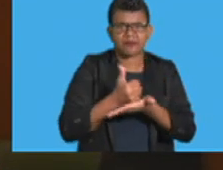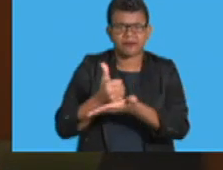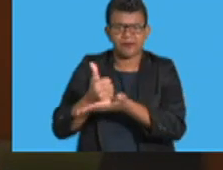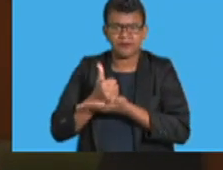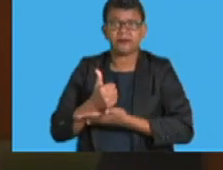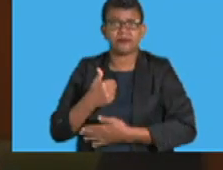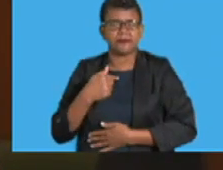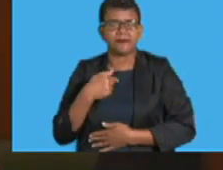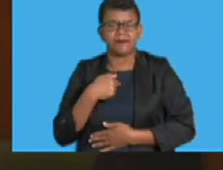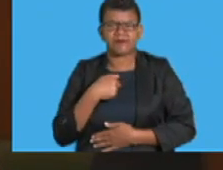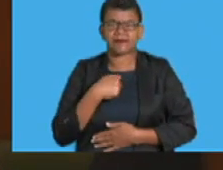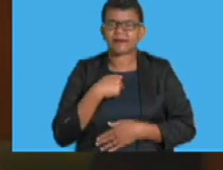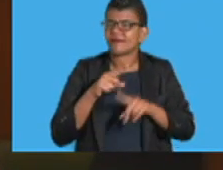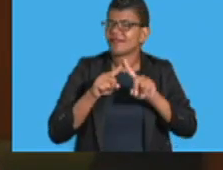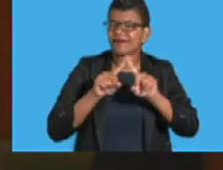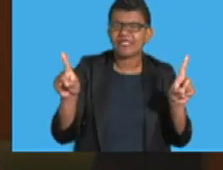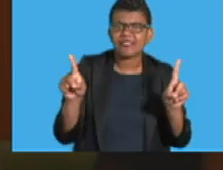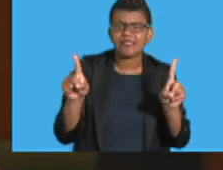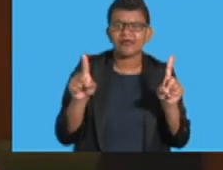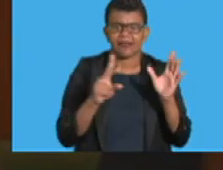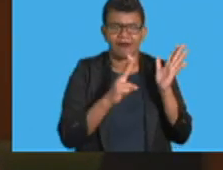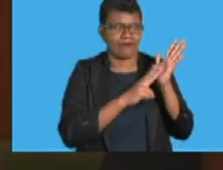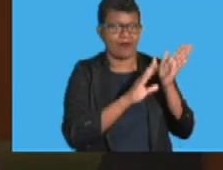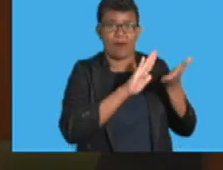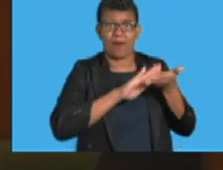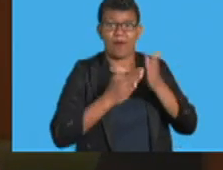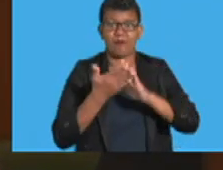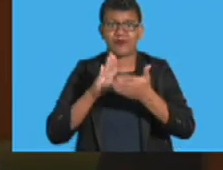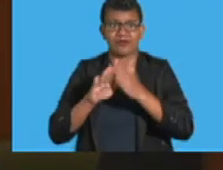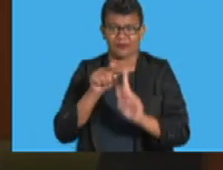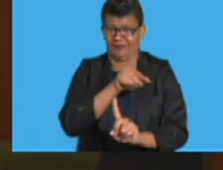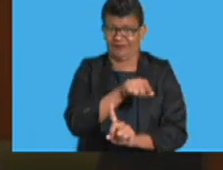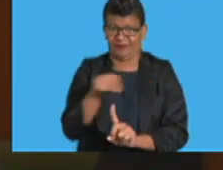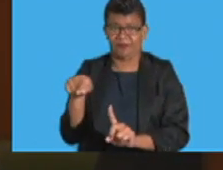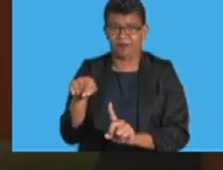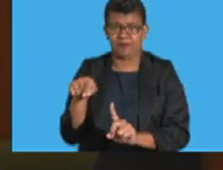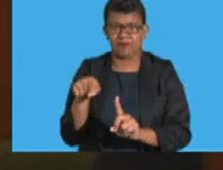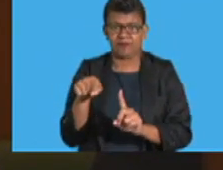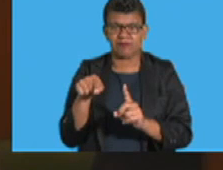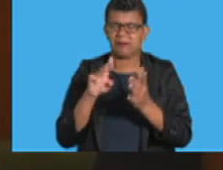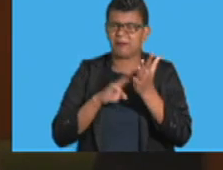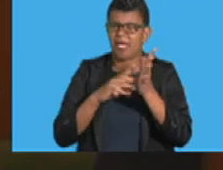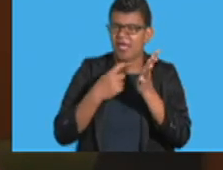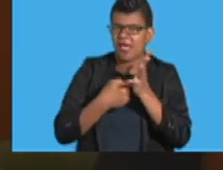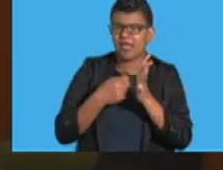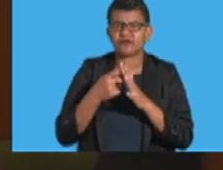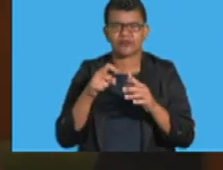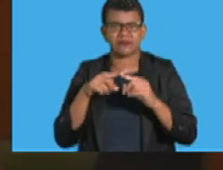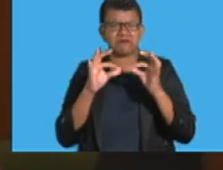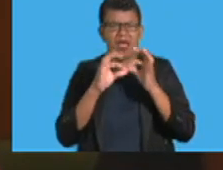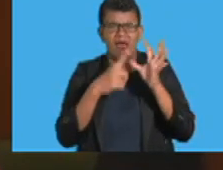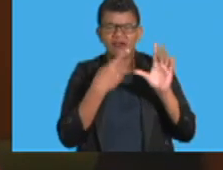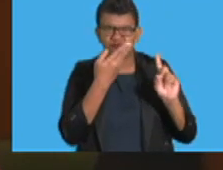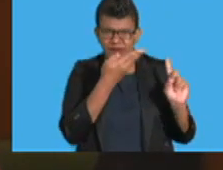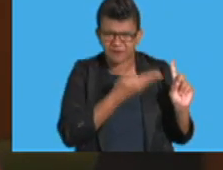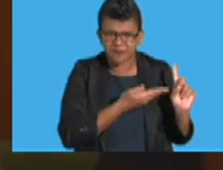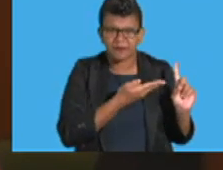Tangi, Watutawe family, community, Mr. Asish, Mr. Abdul, and Mr. Abraham, Leon Mac family,